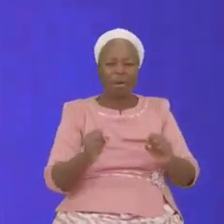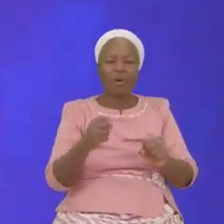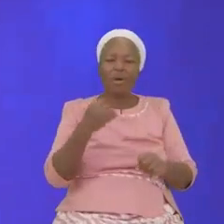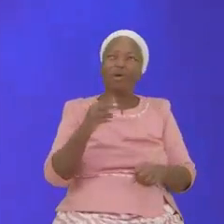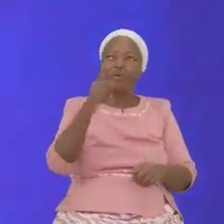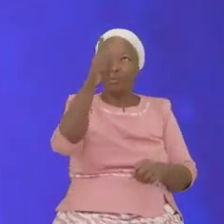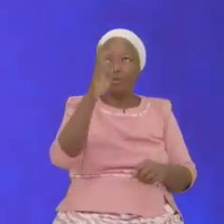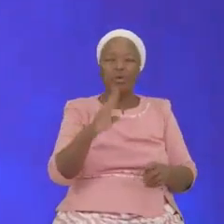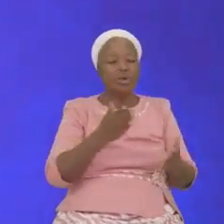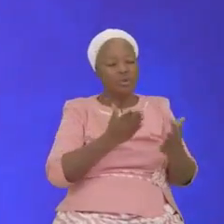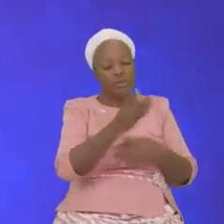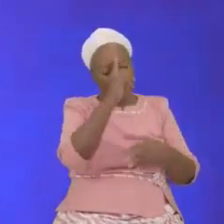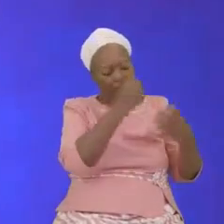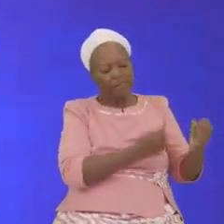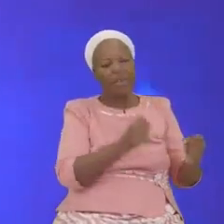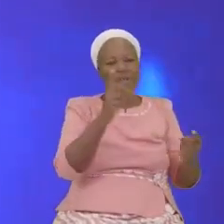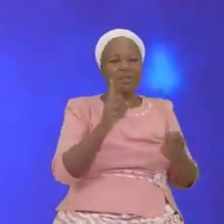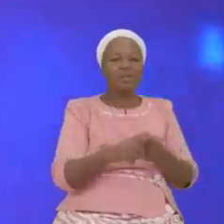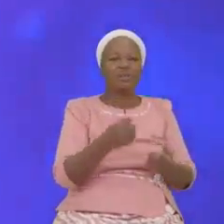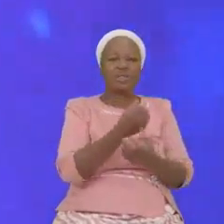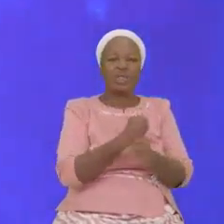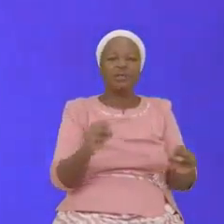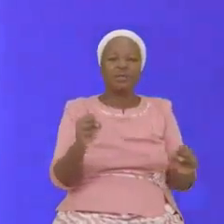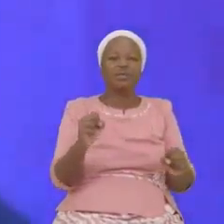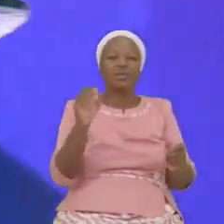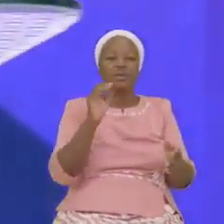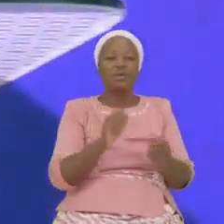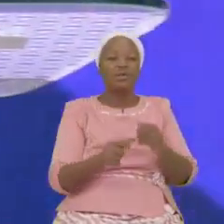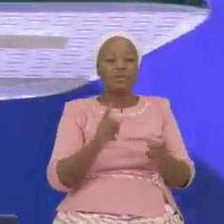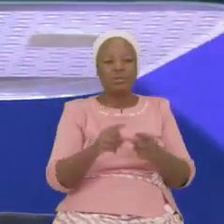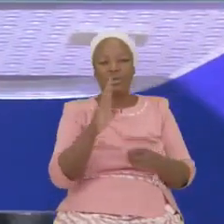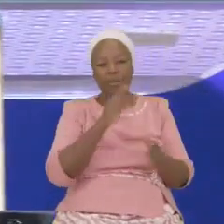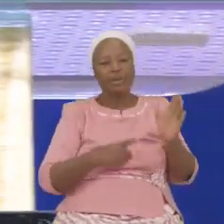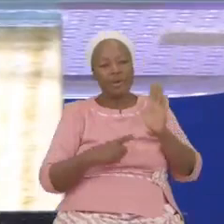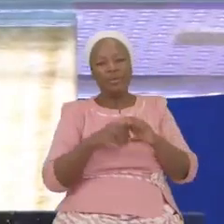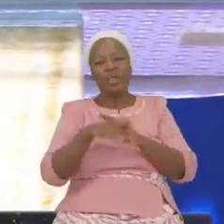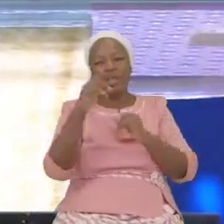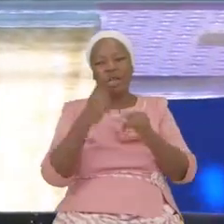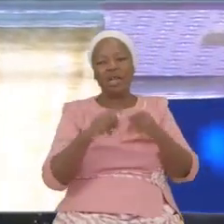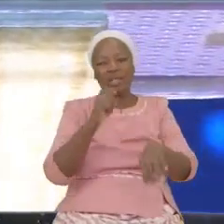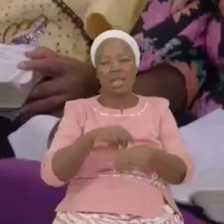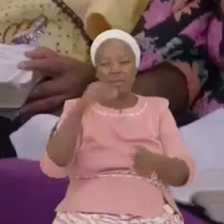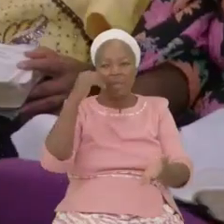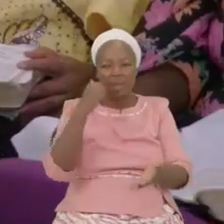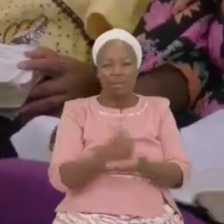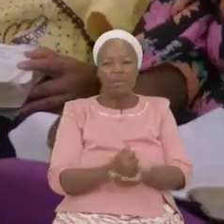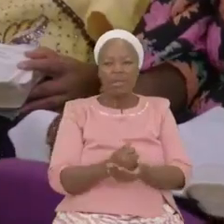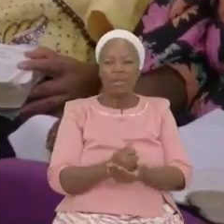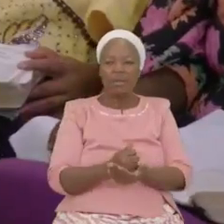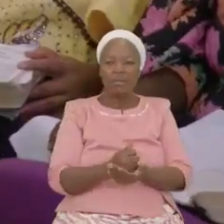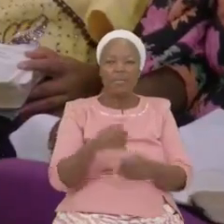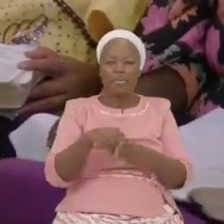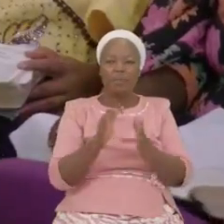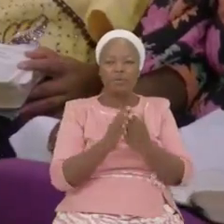unto salvation, ready to be revealed in the last time. Amen. Amen.